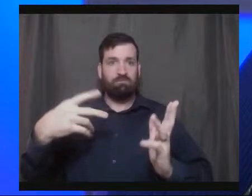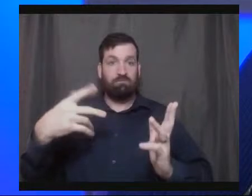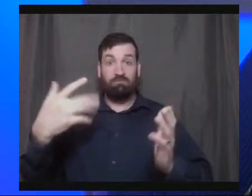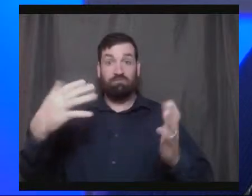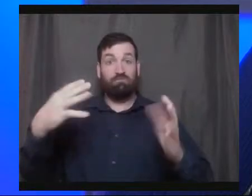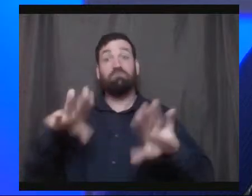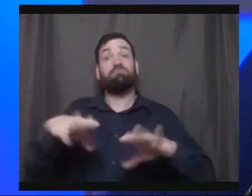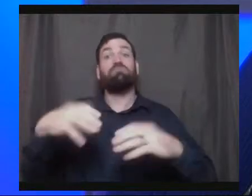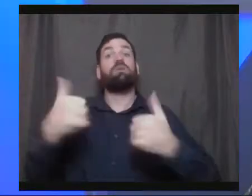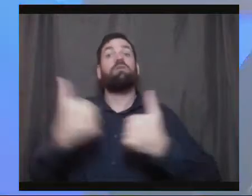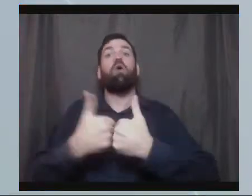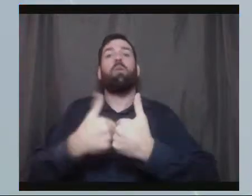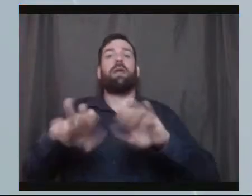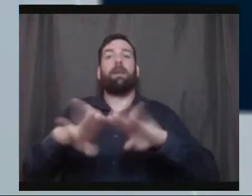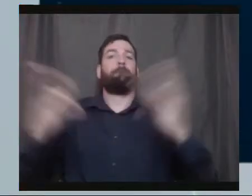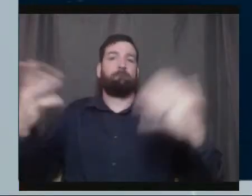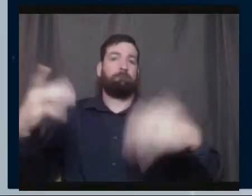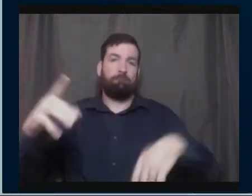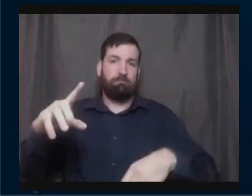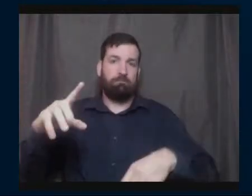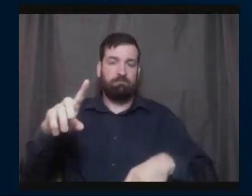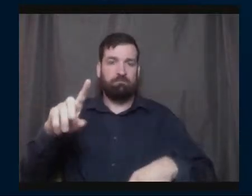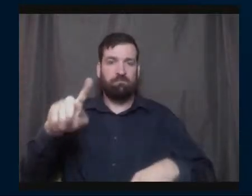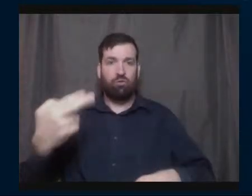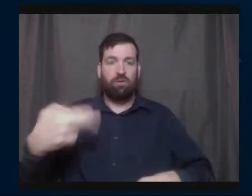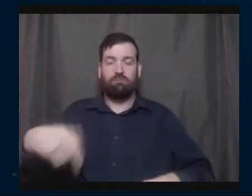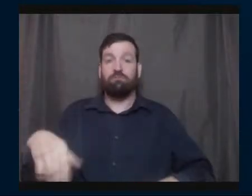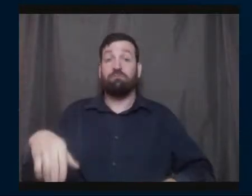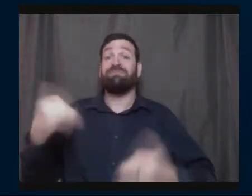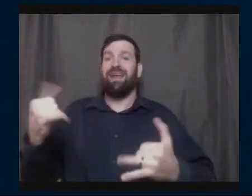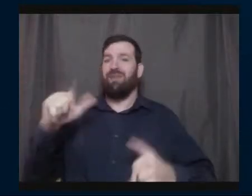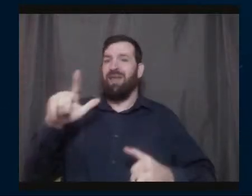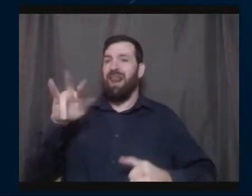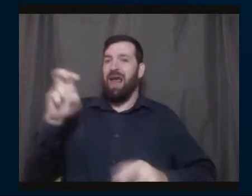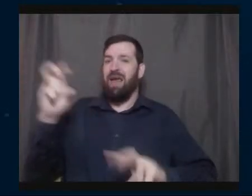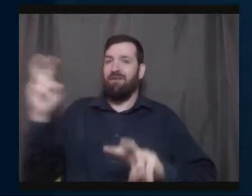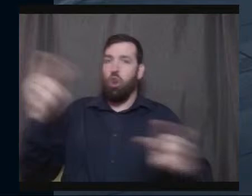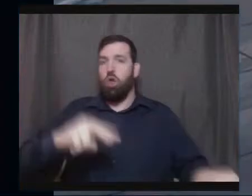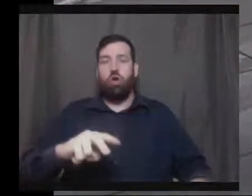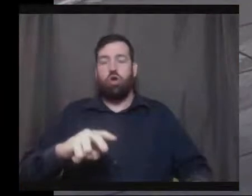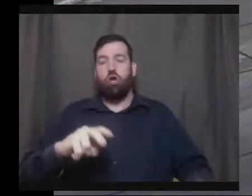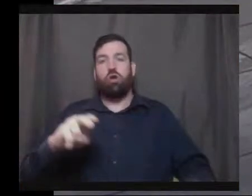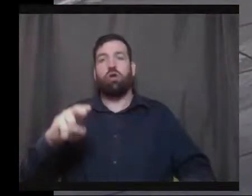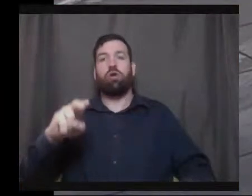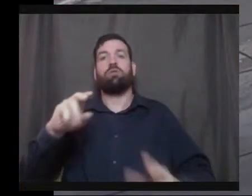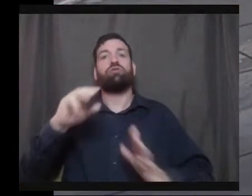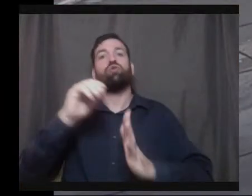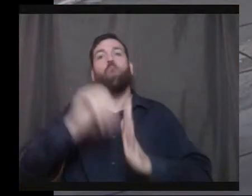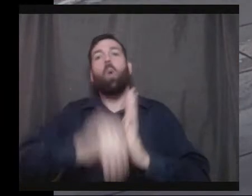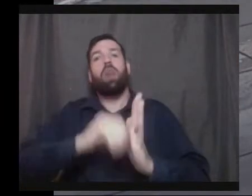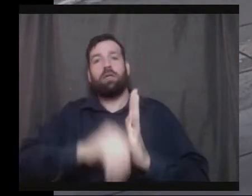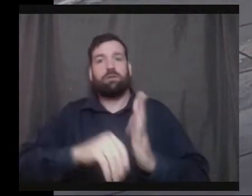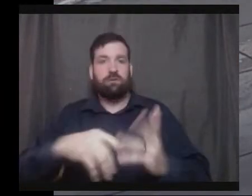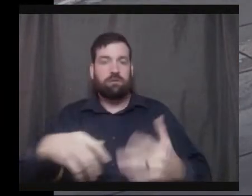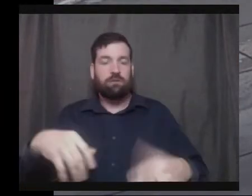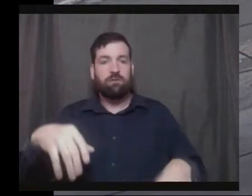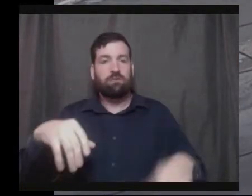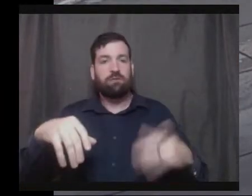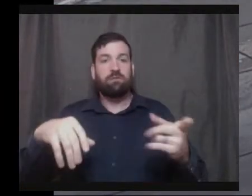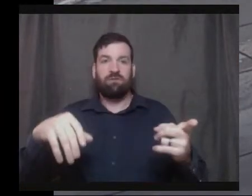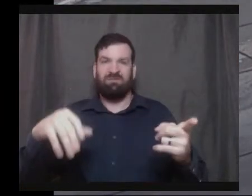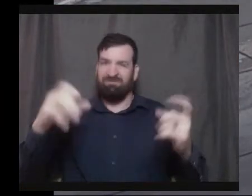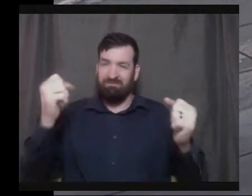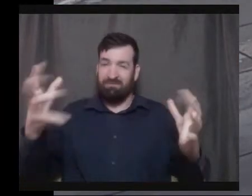go Royals. Okay. Now, a live look at Bourbon Street in New Orleans, where lots of Jayhawks fans will be celebrating here in just about